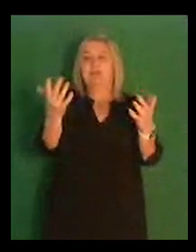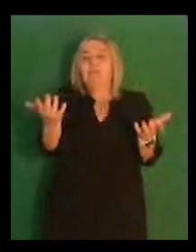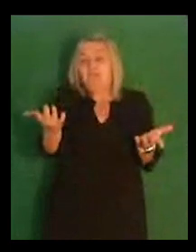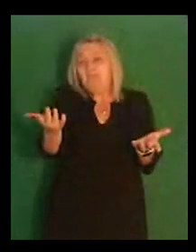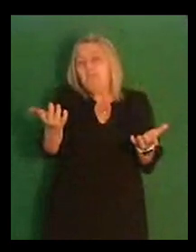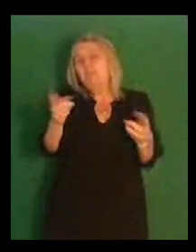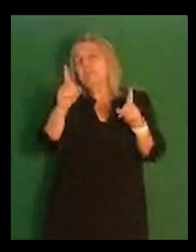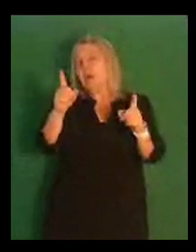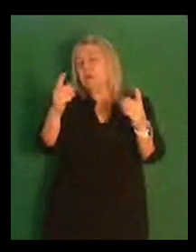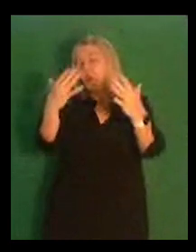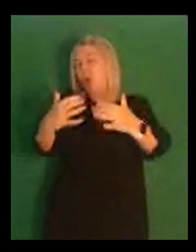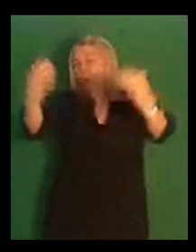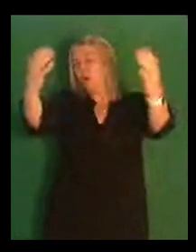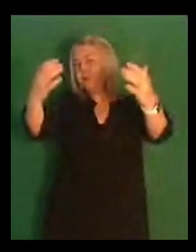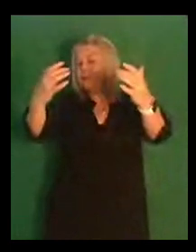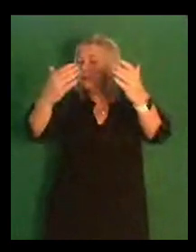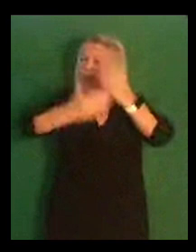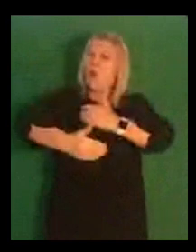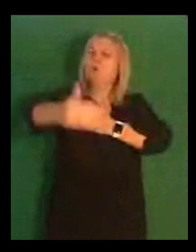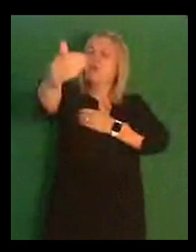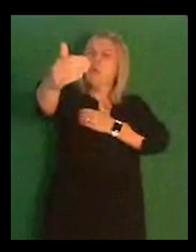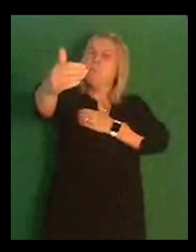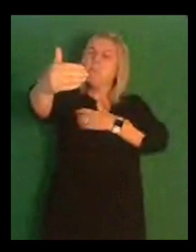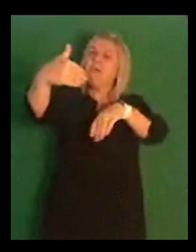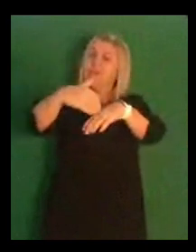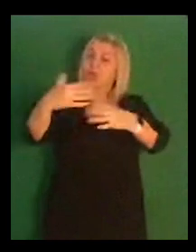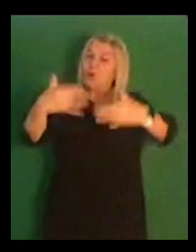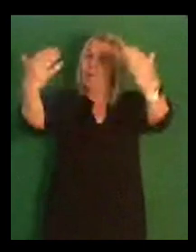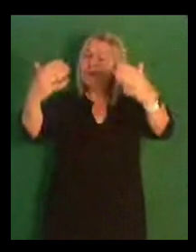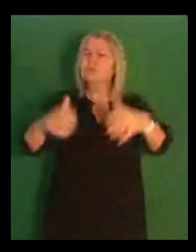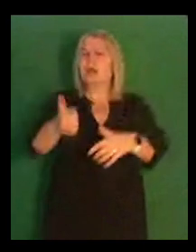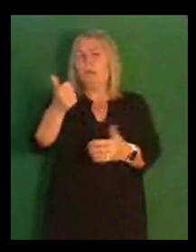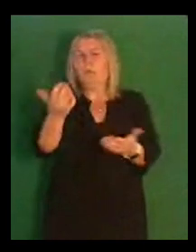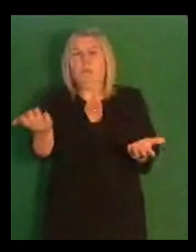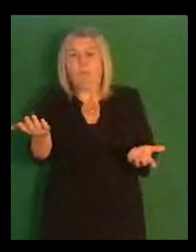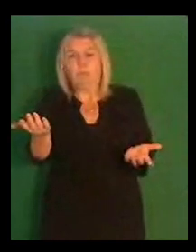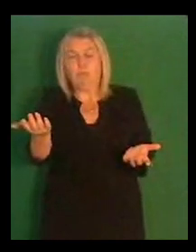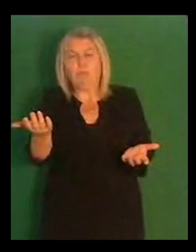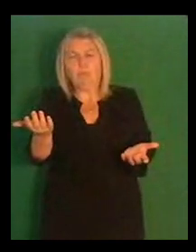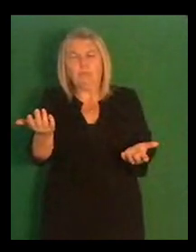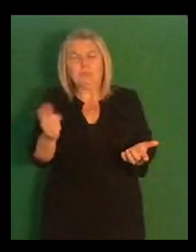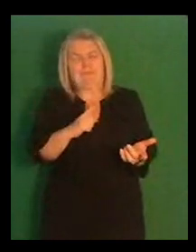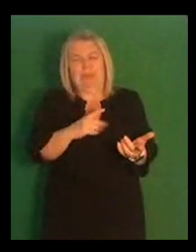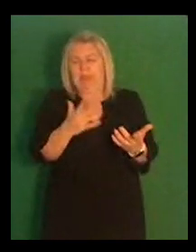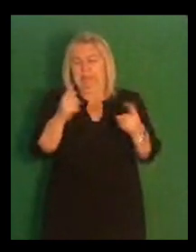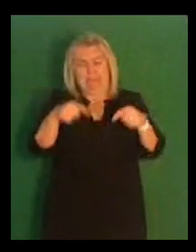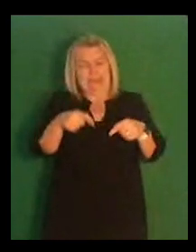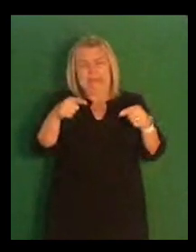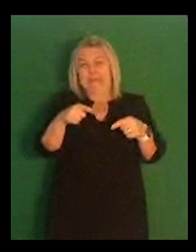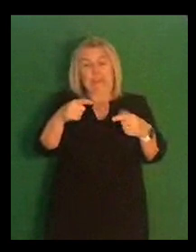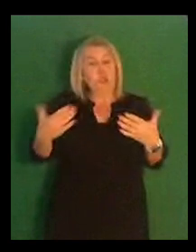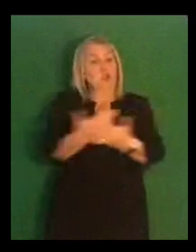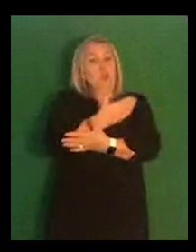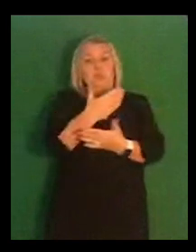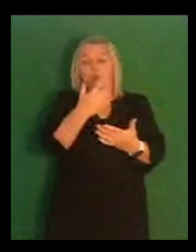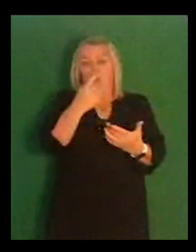audiences, because that's one of the things that feels extremely kind of experimental about it all. You know, it's really difficult to track who's